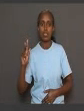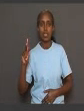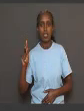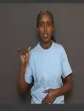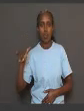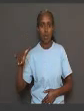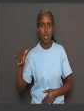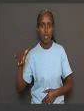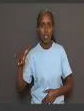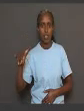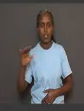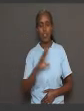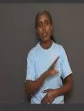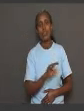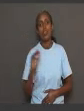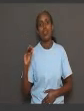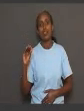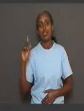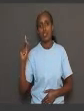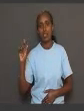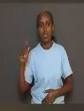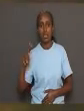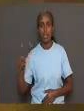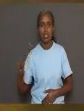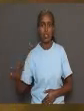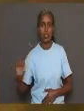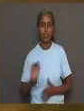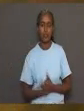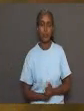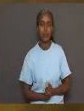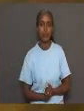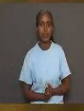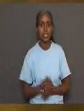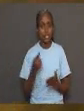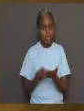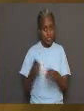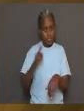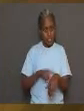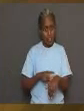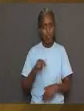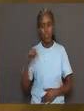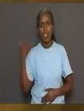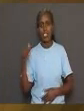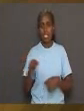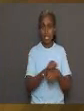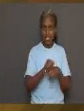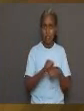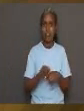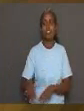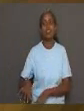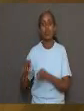ky, and kz. It is time for another activity,